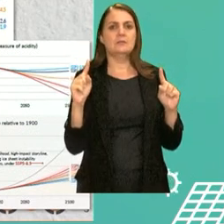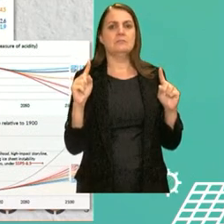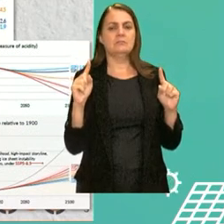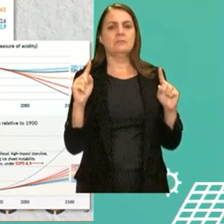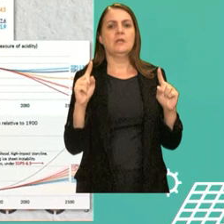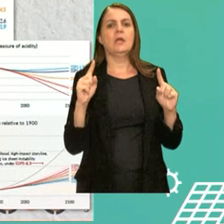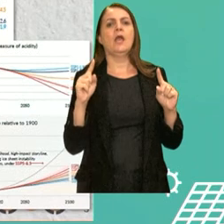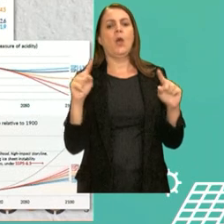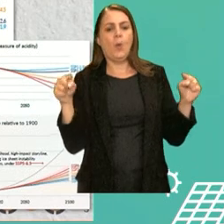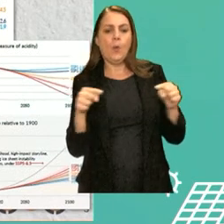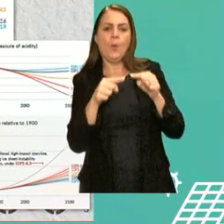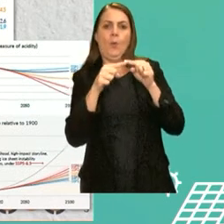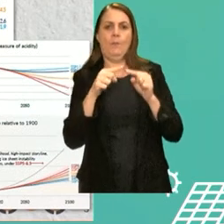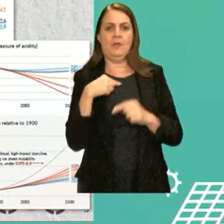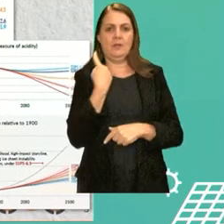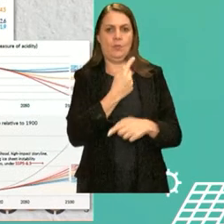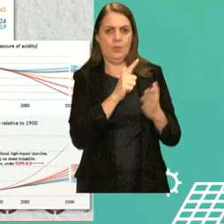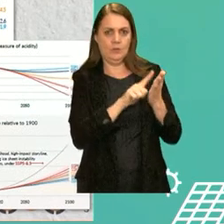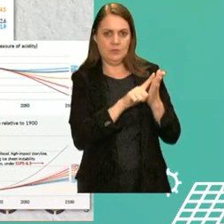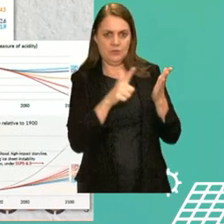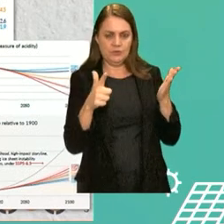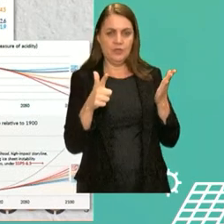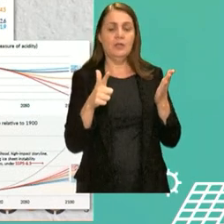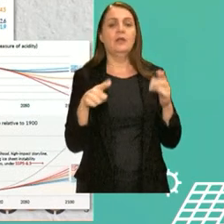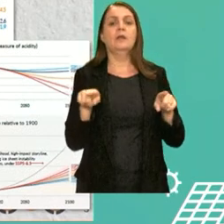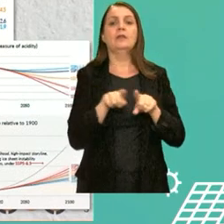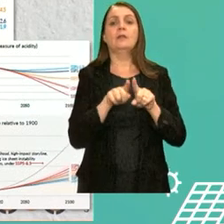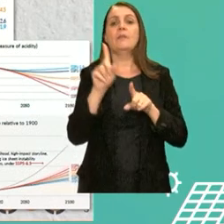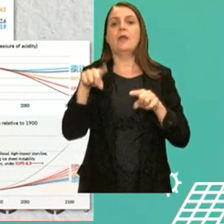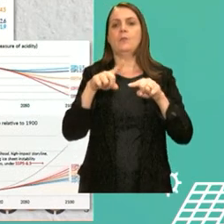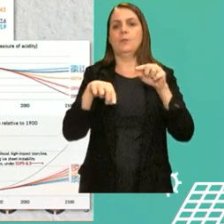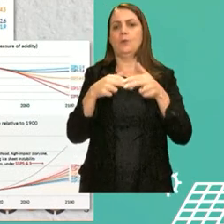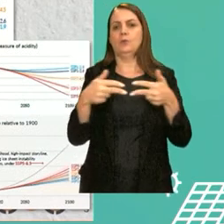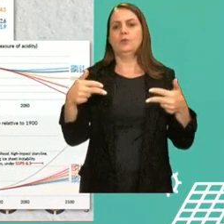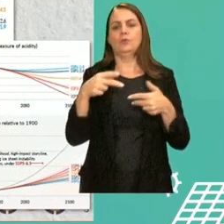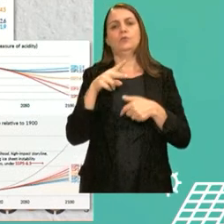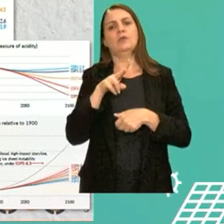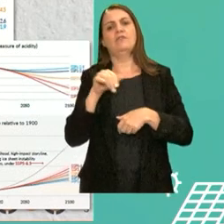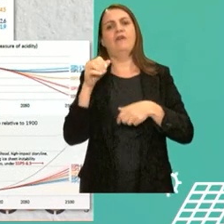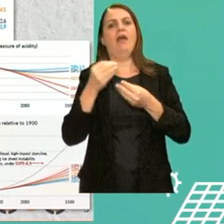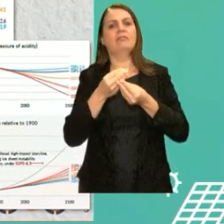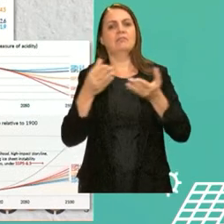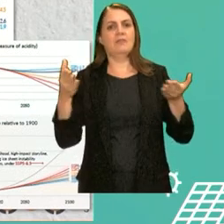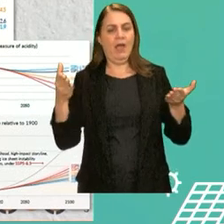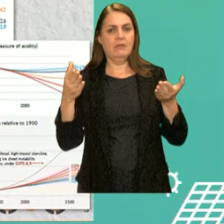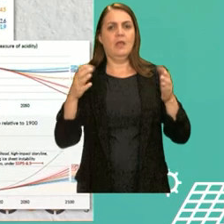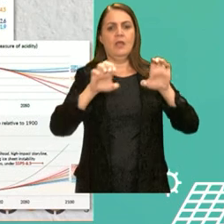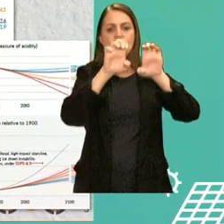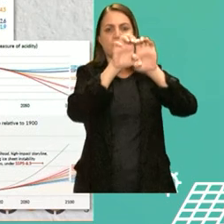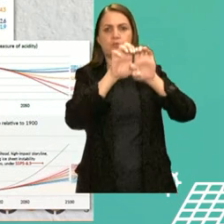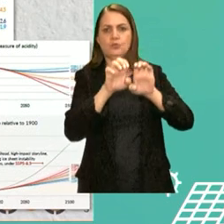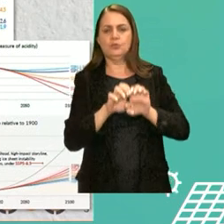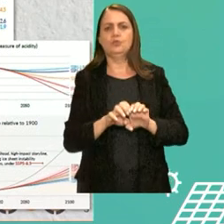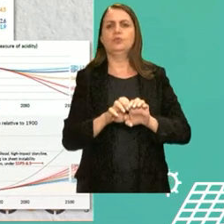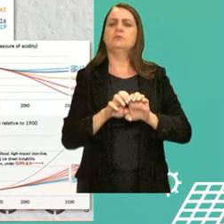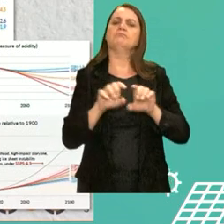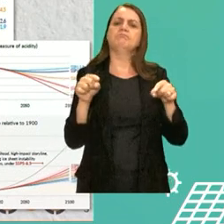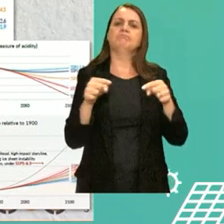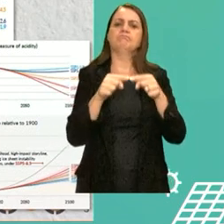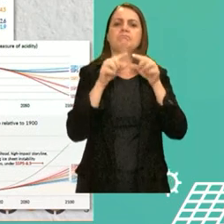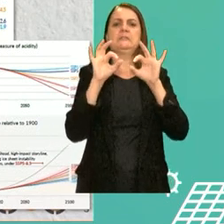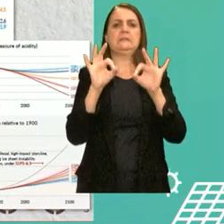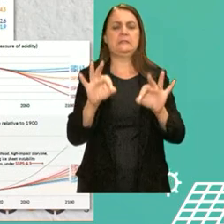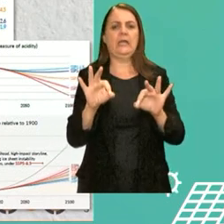new carbon agenda. But it's a product that will make feasible the necessary infrastructure for the